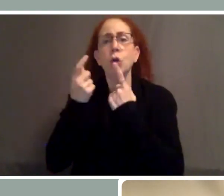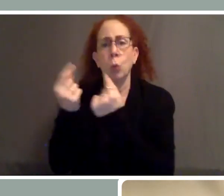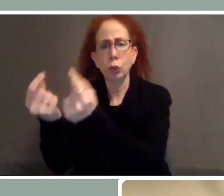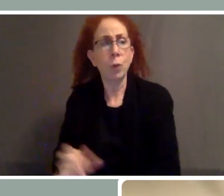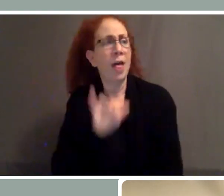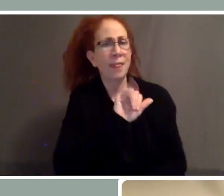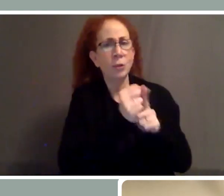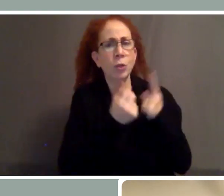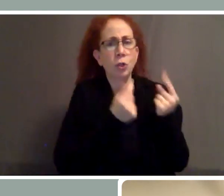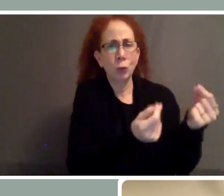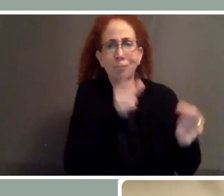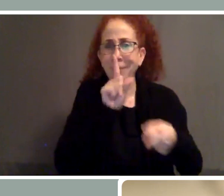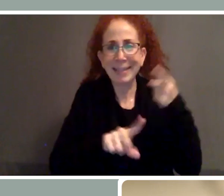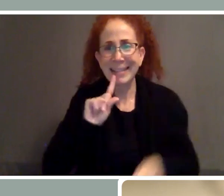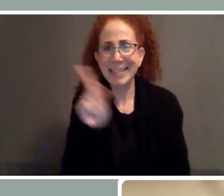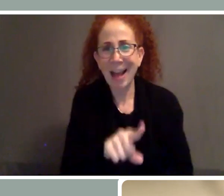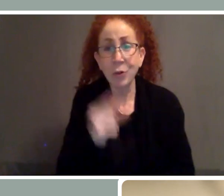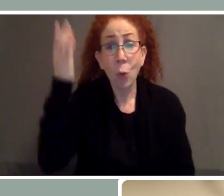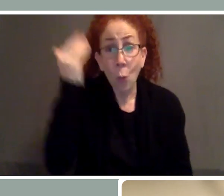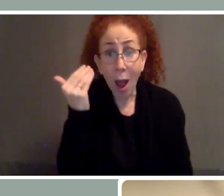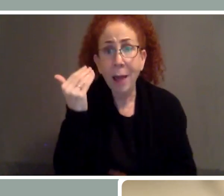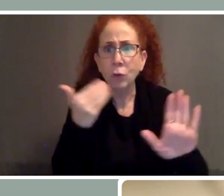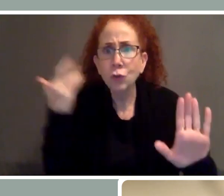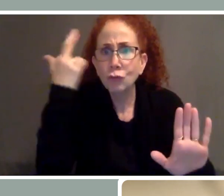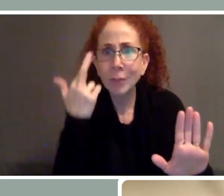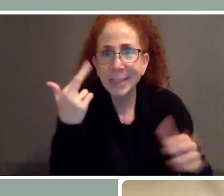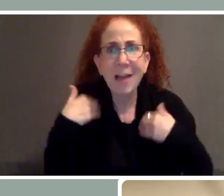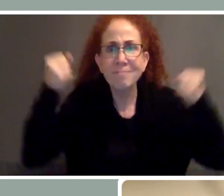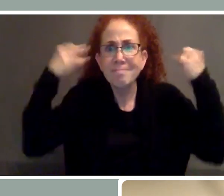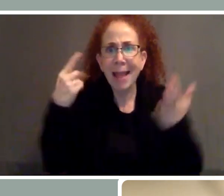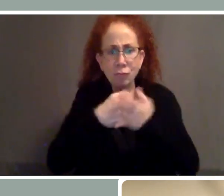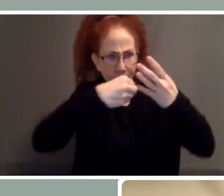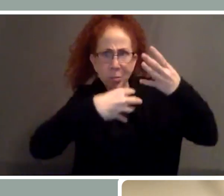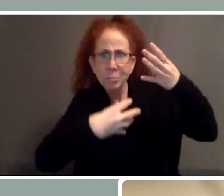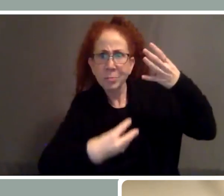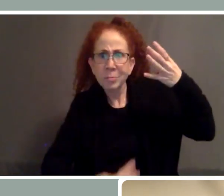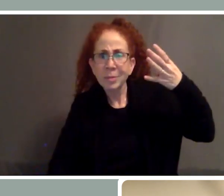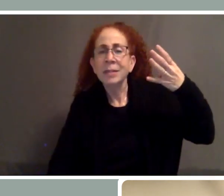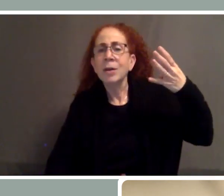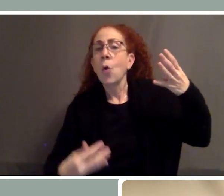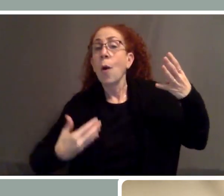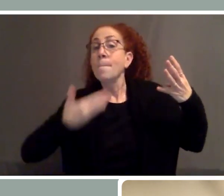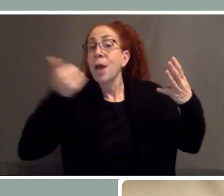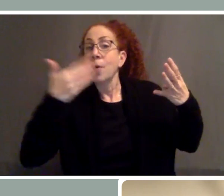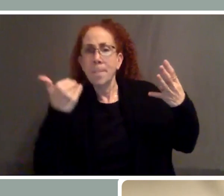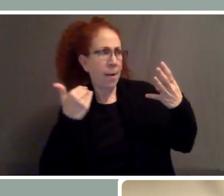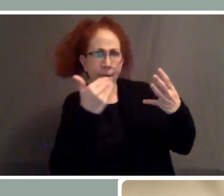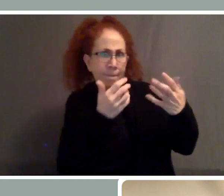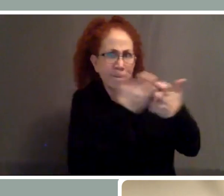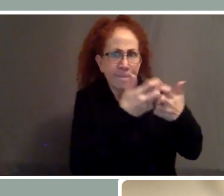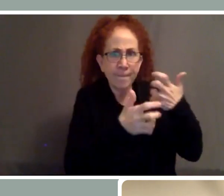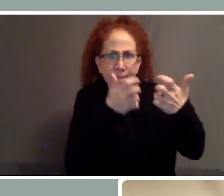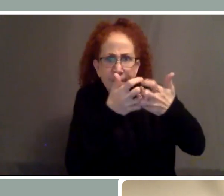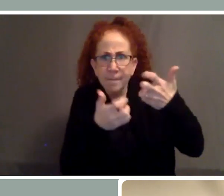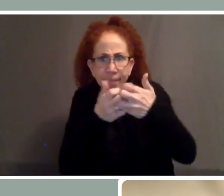the underlying reason for that is fantastic, because we have all these new treatments and we're getting better and better at treating the specific type of tumor that